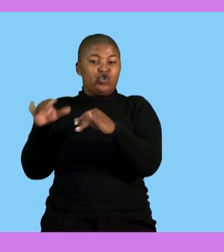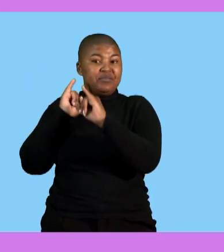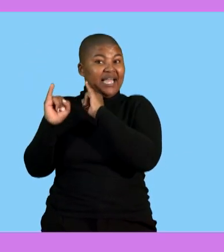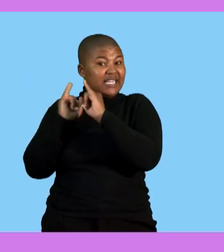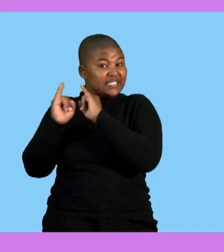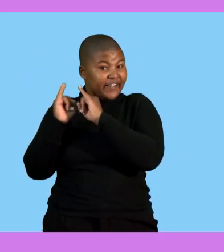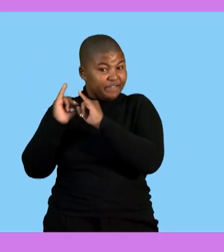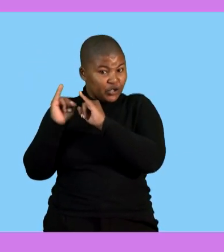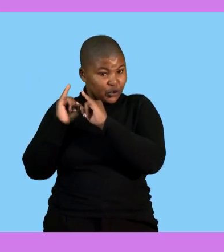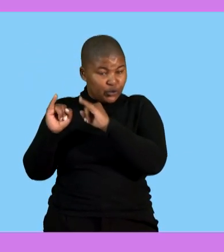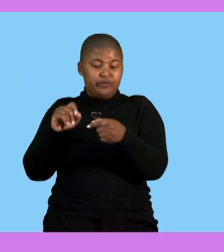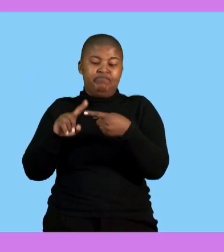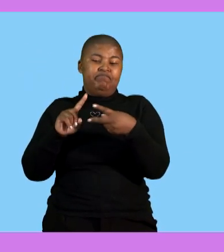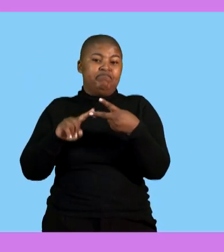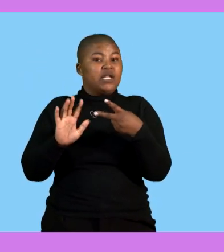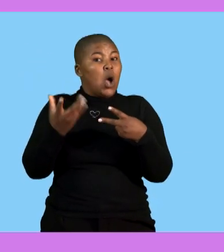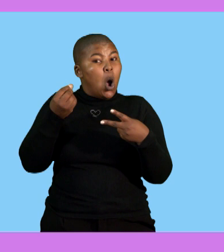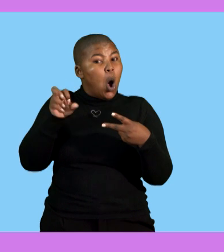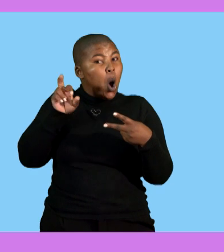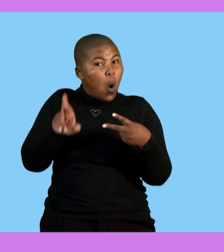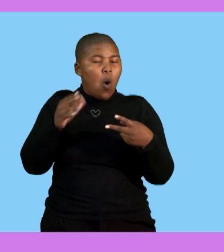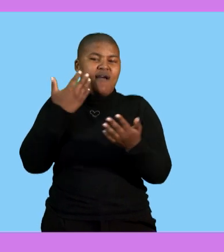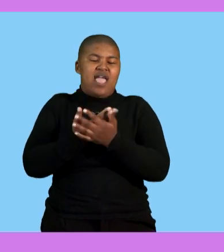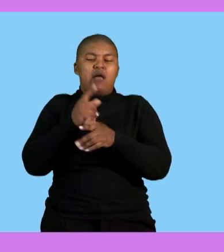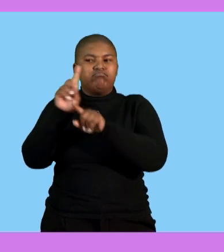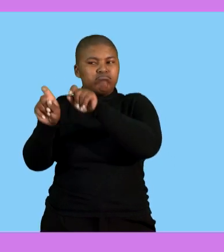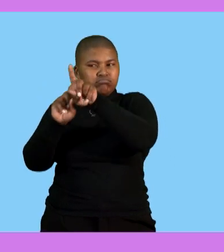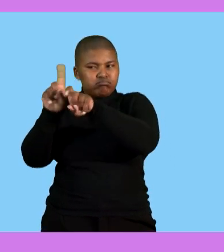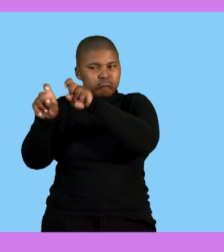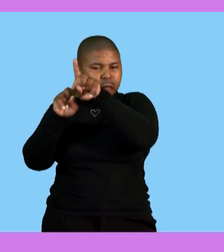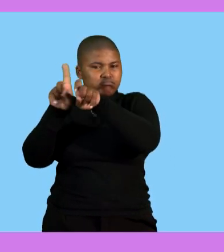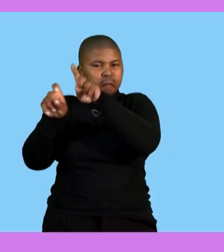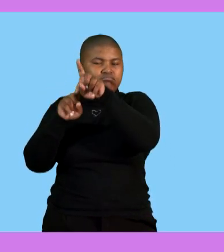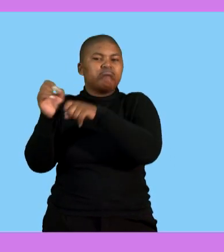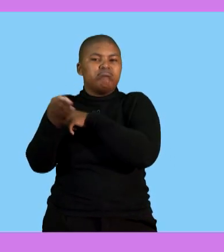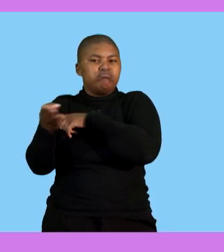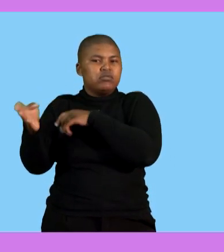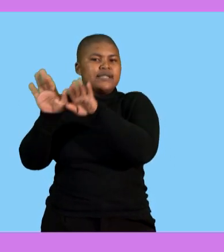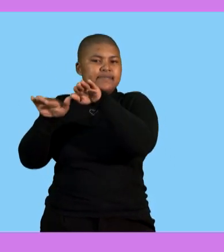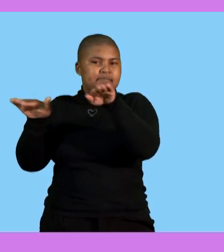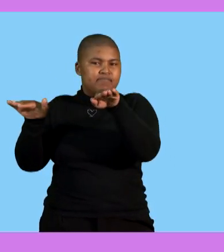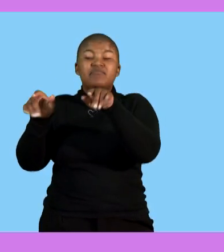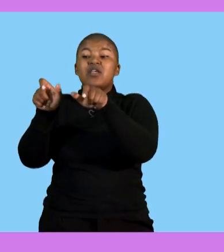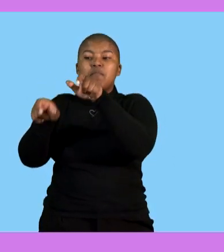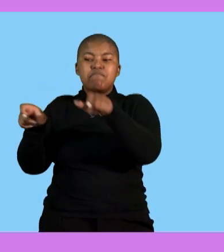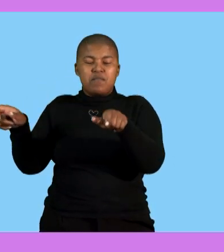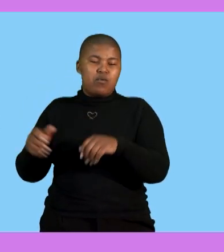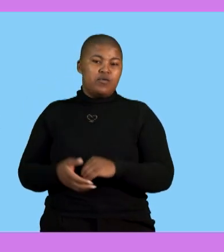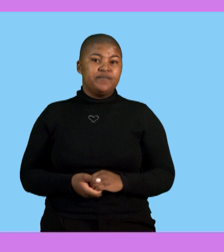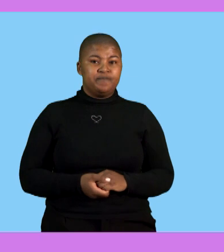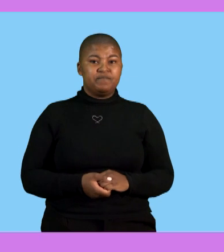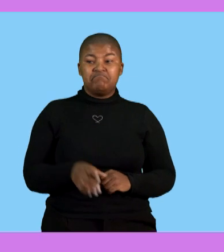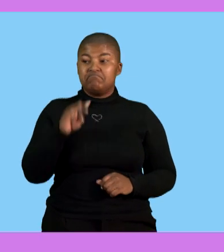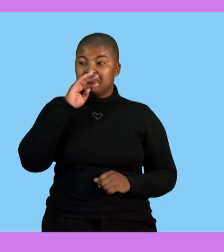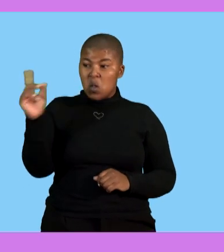could be a focus group, or it can be a questionnaire whereby everyone will